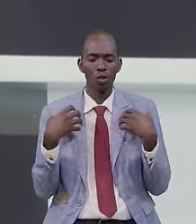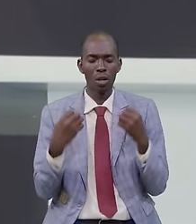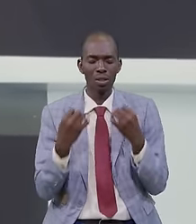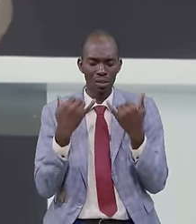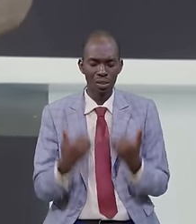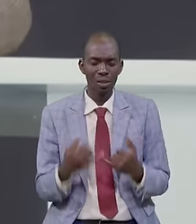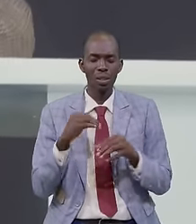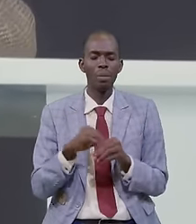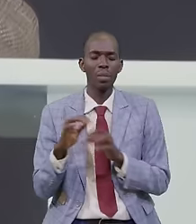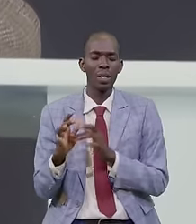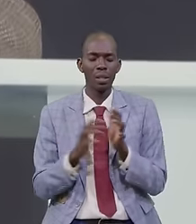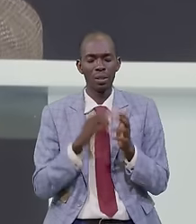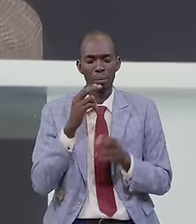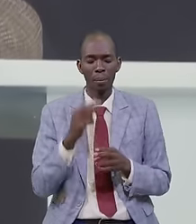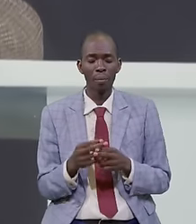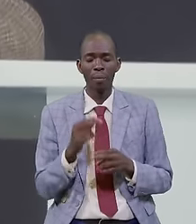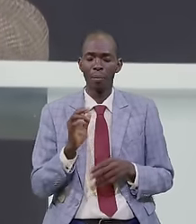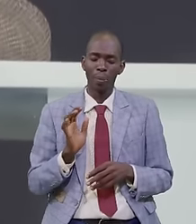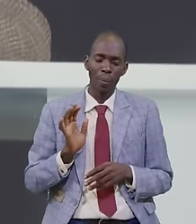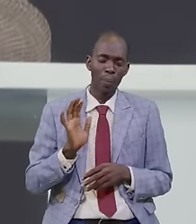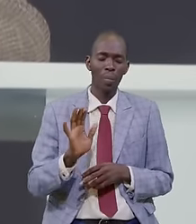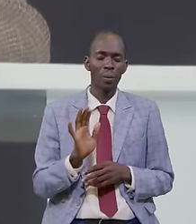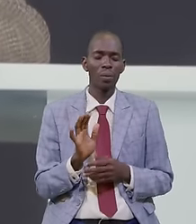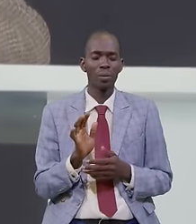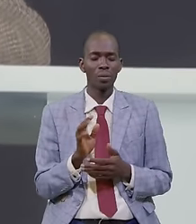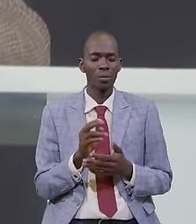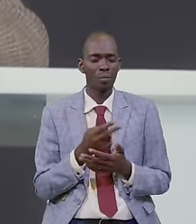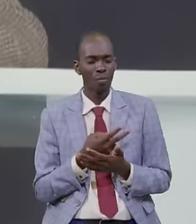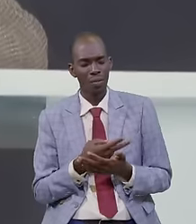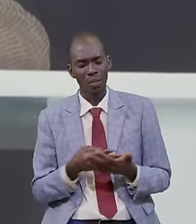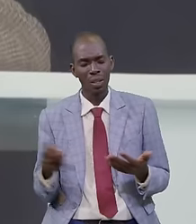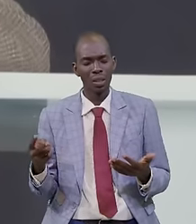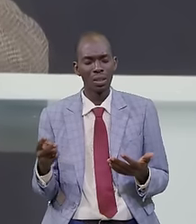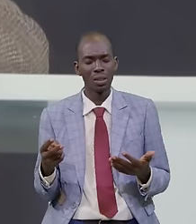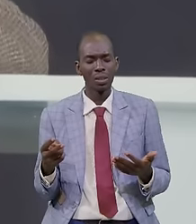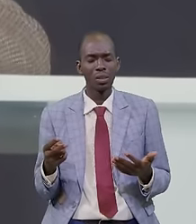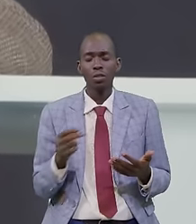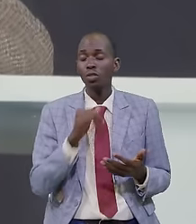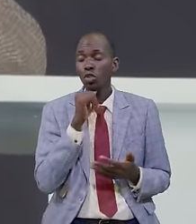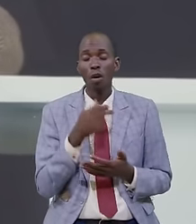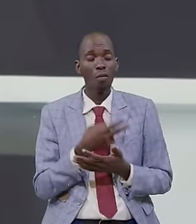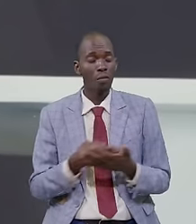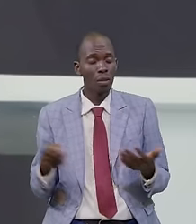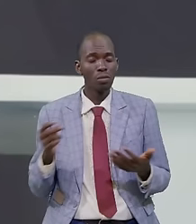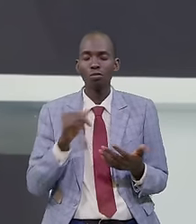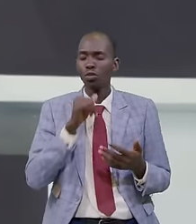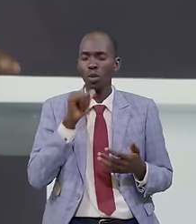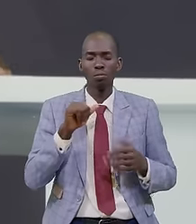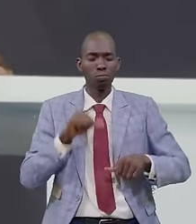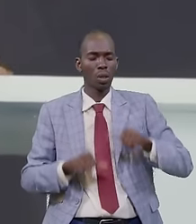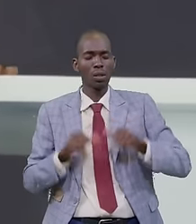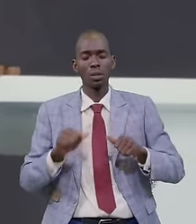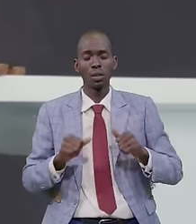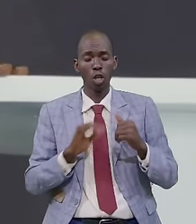right now. The unfading, undying, unbendable conviction you never